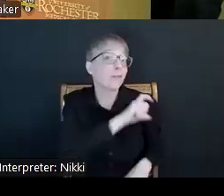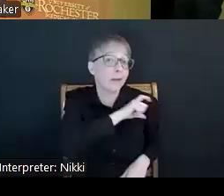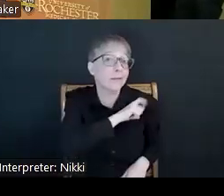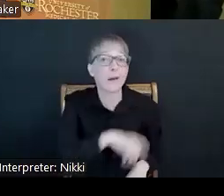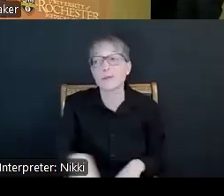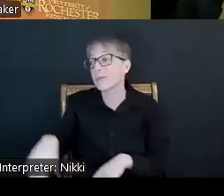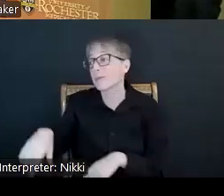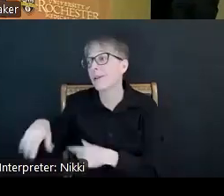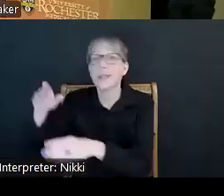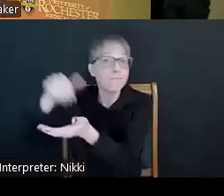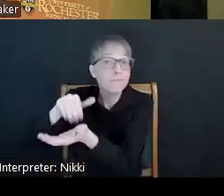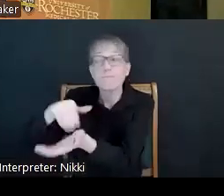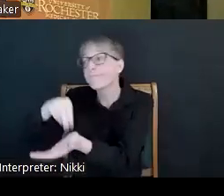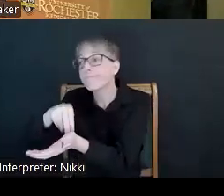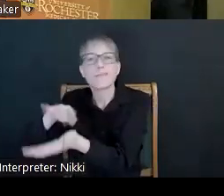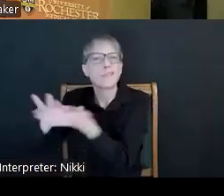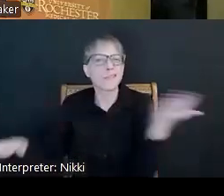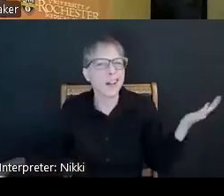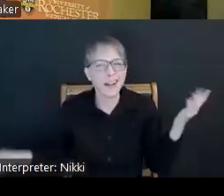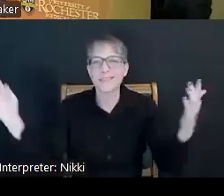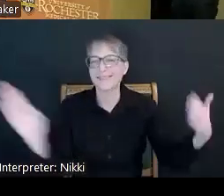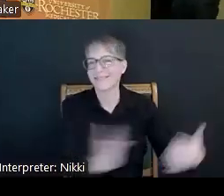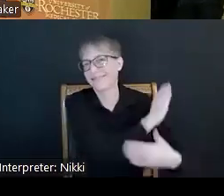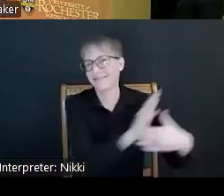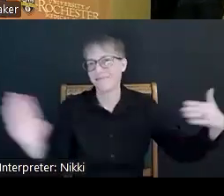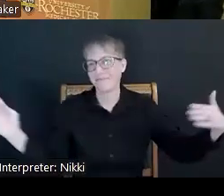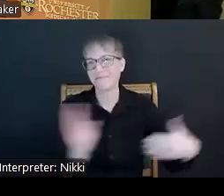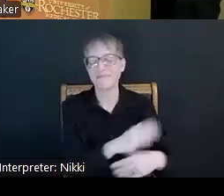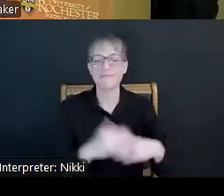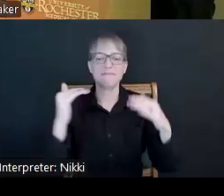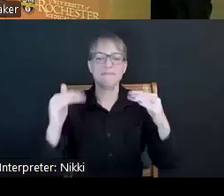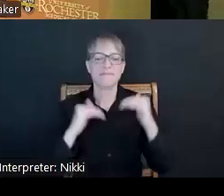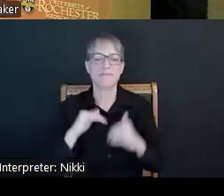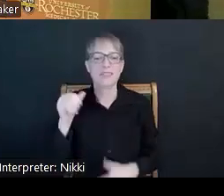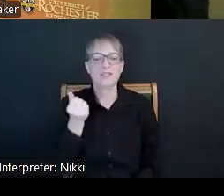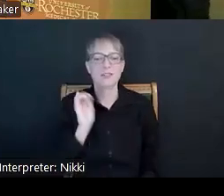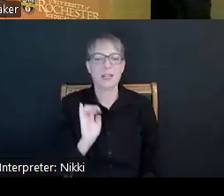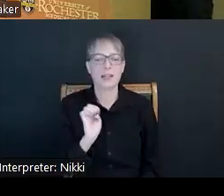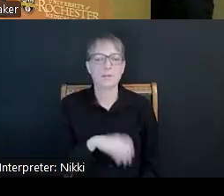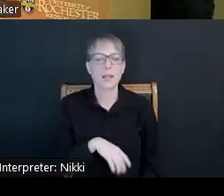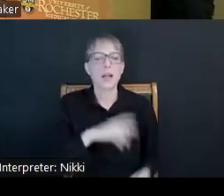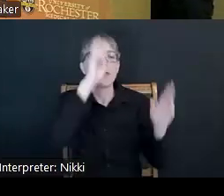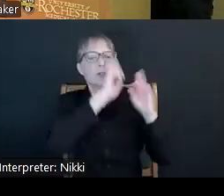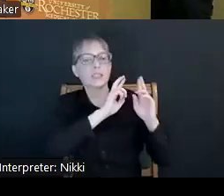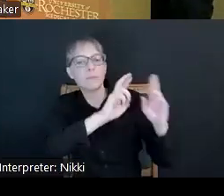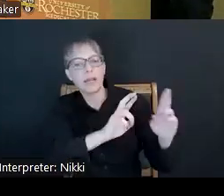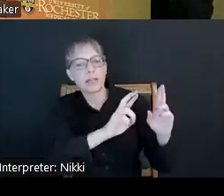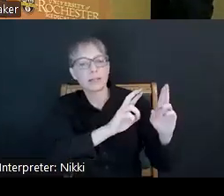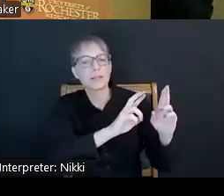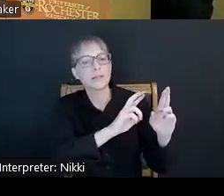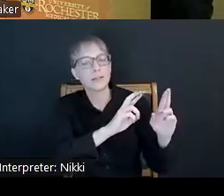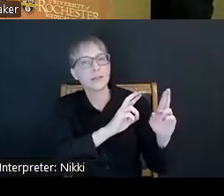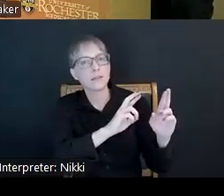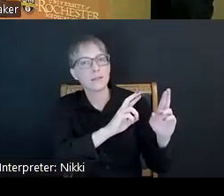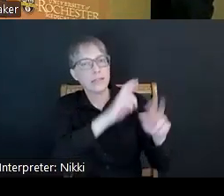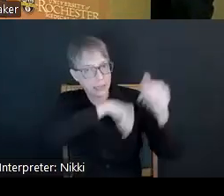like yourselves. The next norm is to accept and expect non-closure. We only have a short amount of time together today, so this